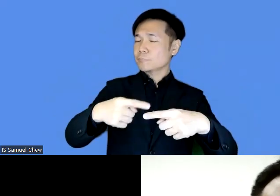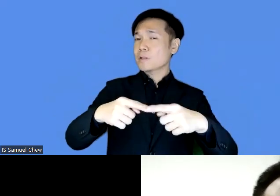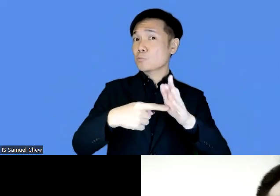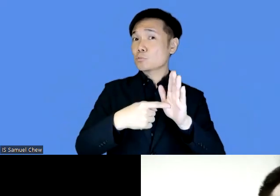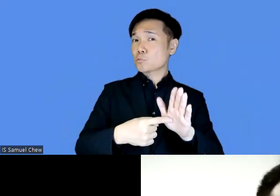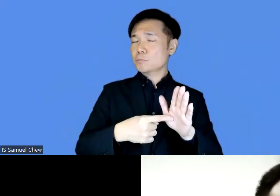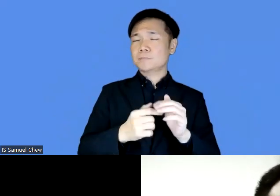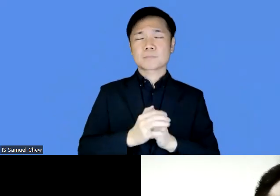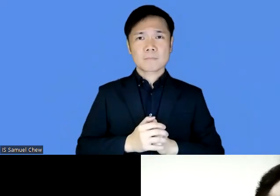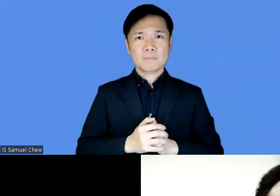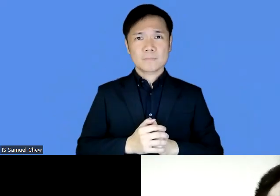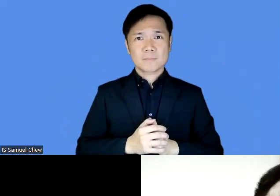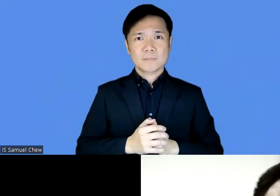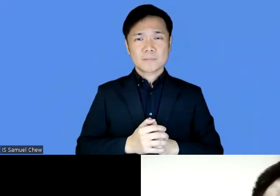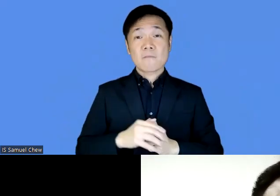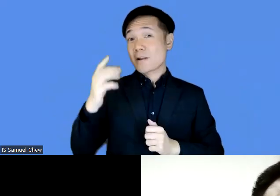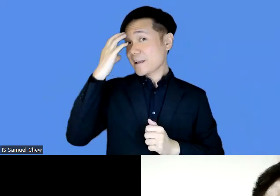makings at government level.